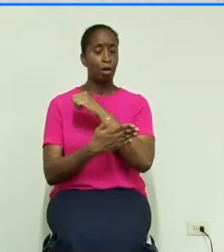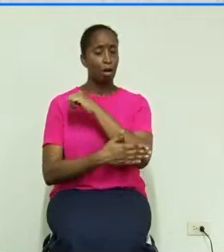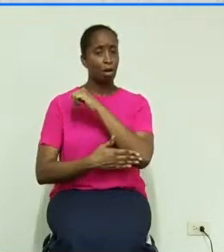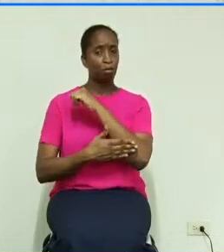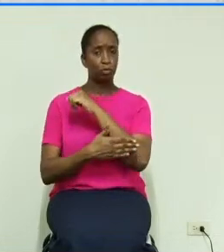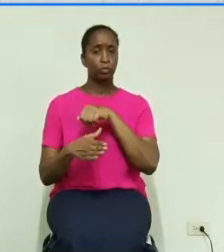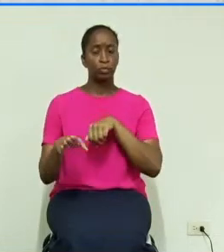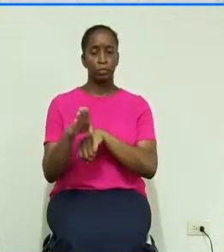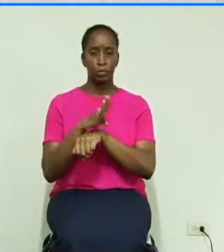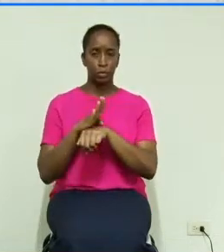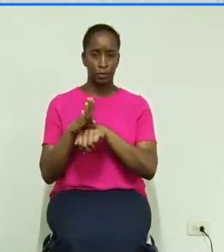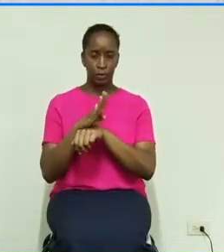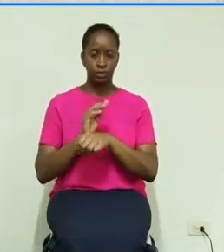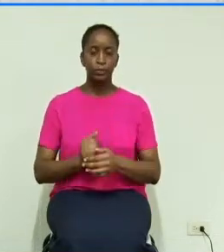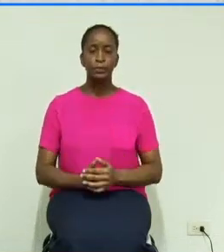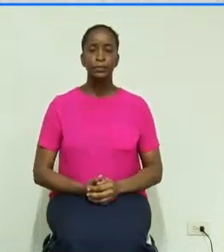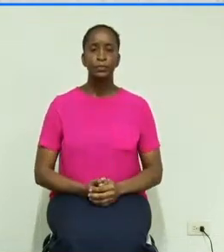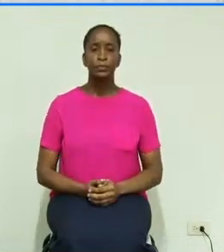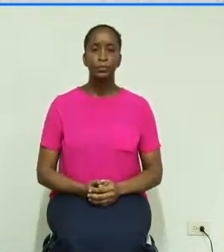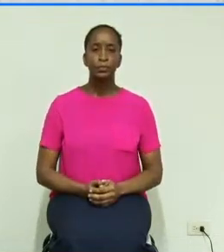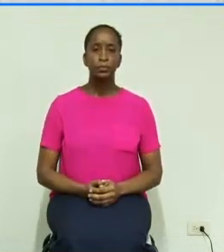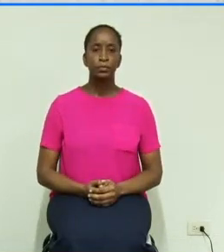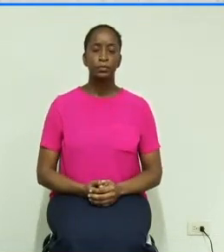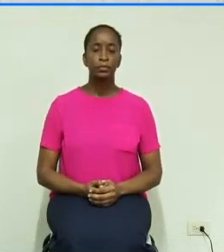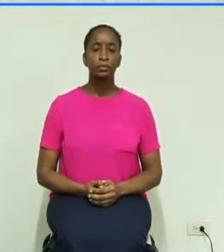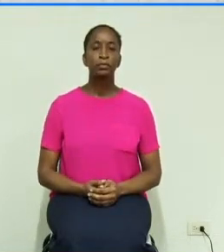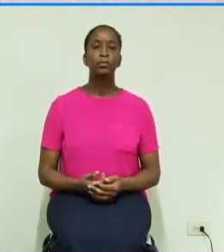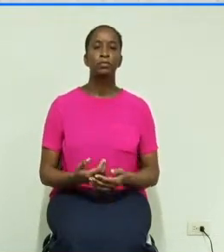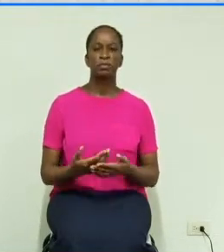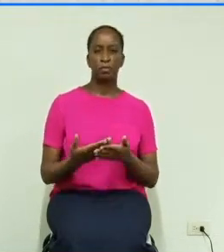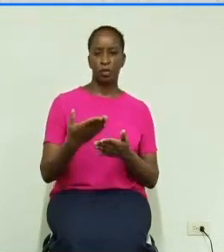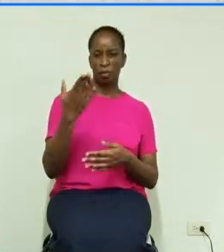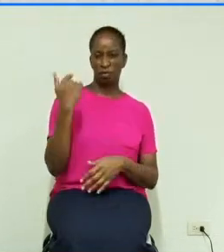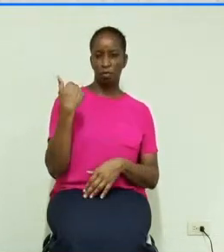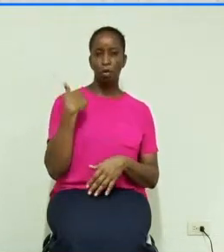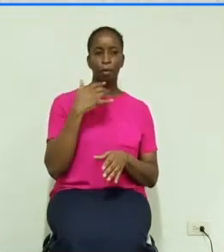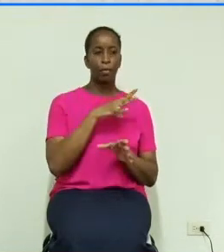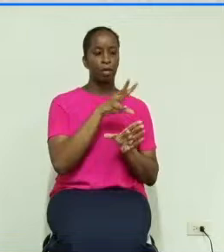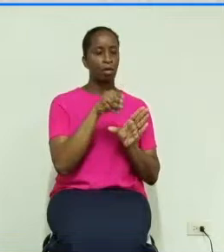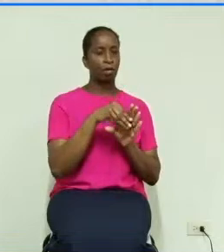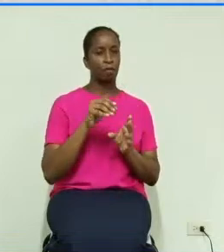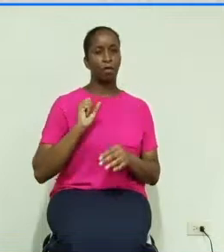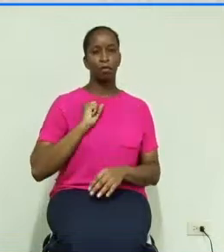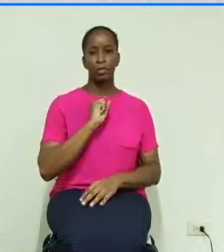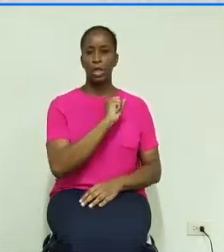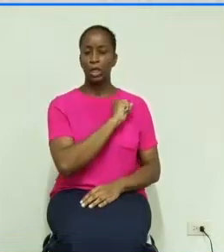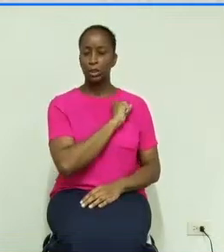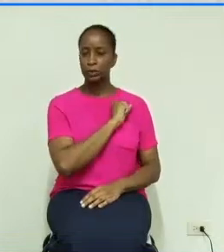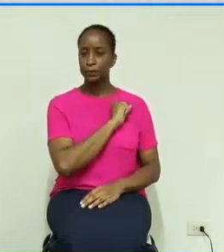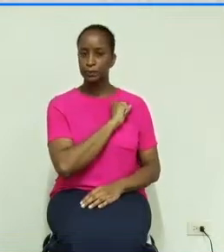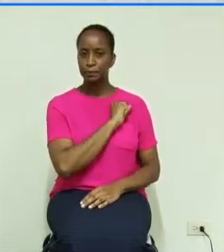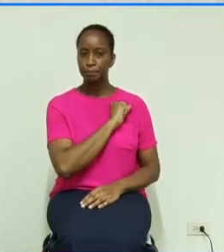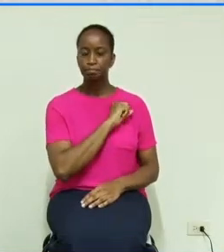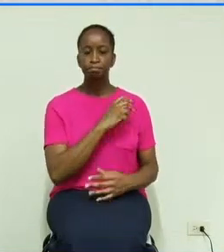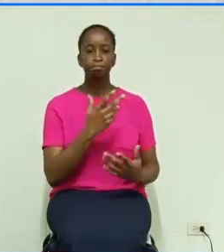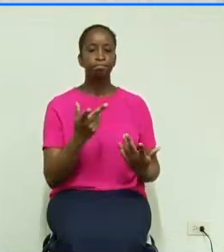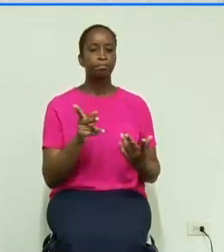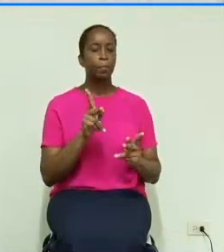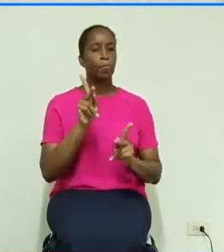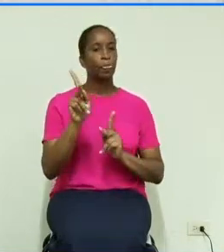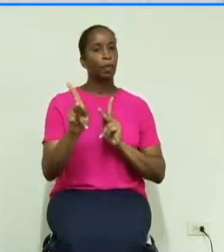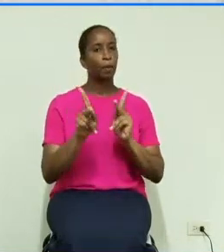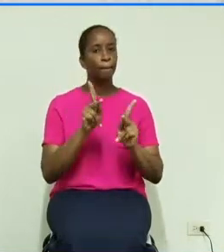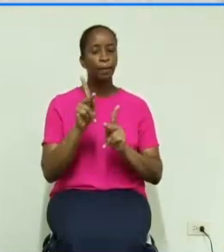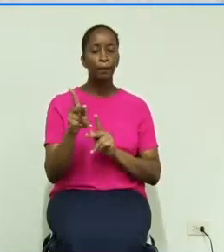When I sat in the Senate chamber, I received communications from people who may not feel that